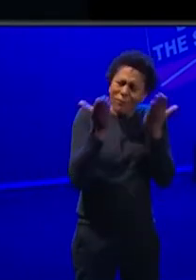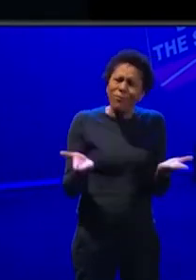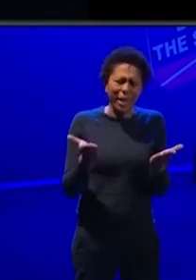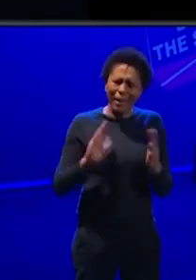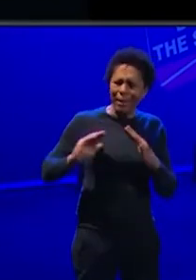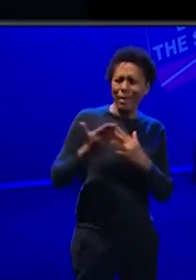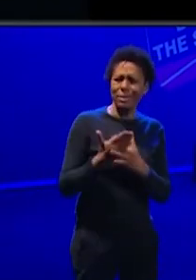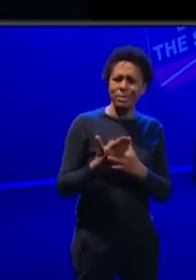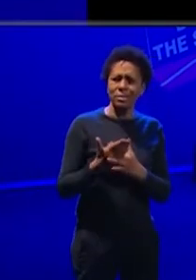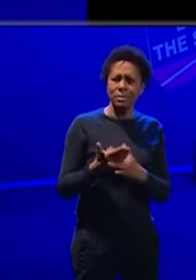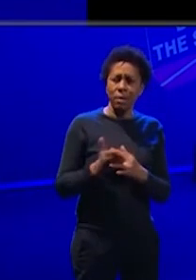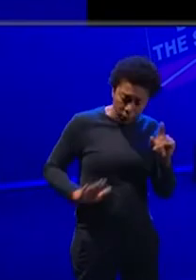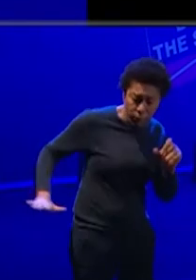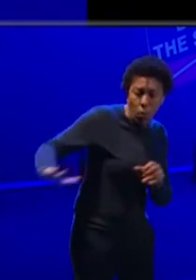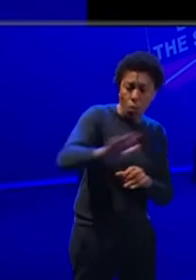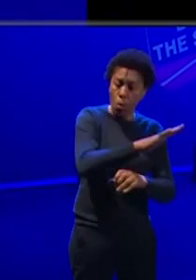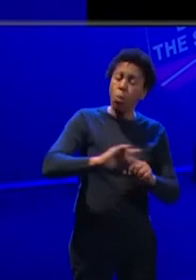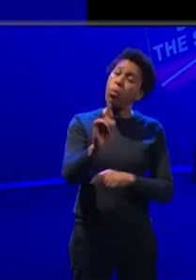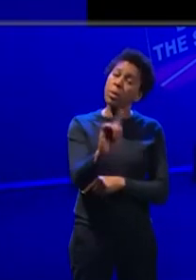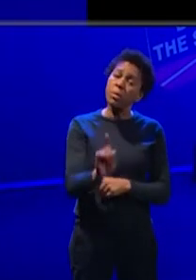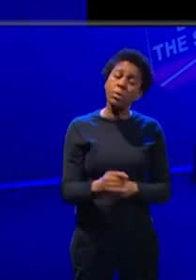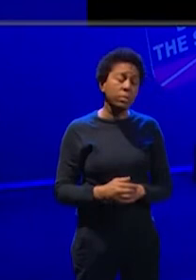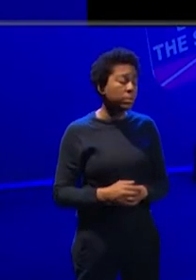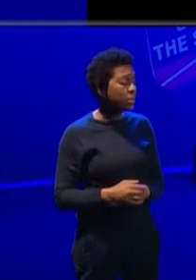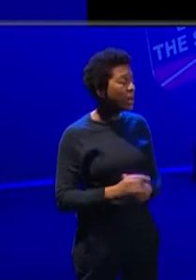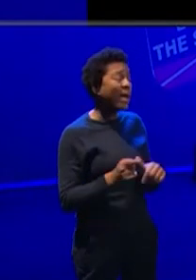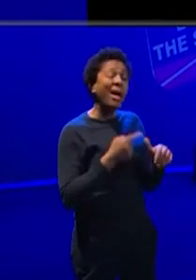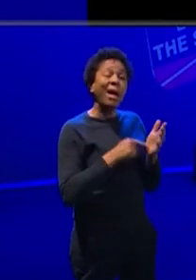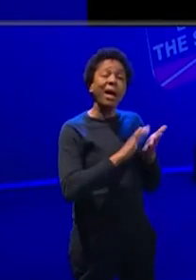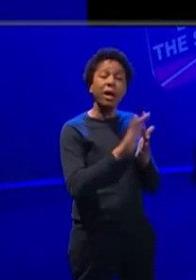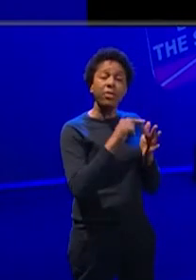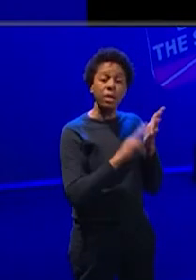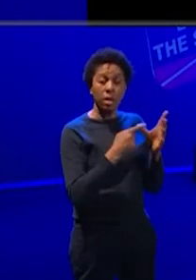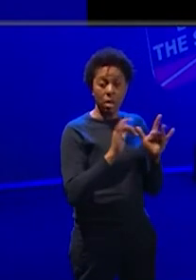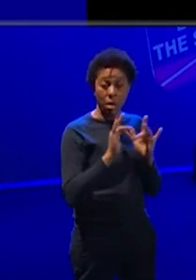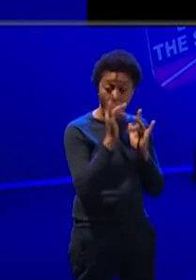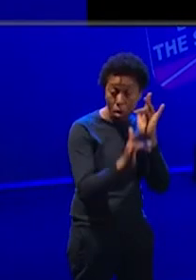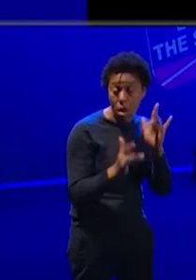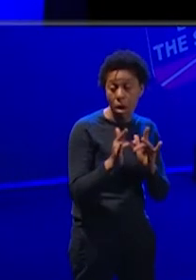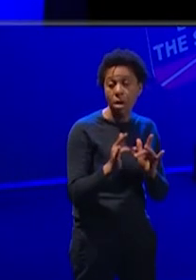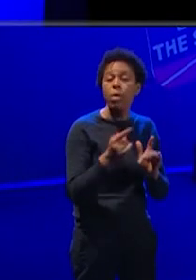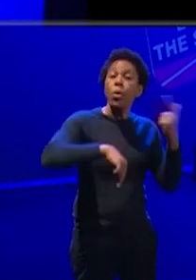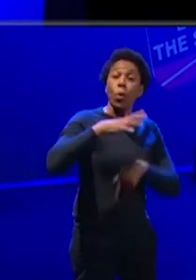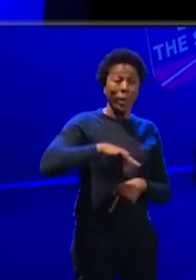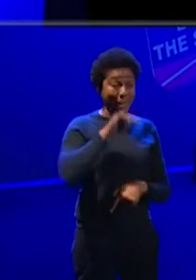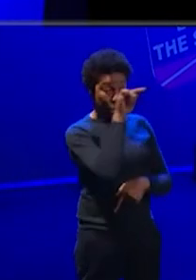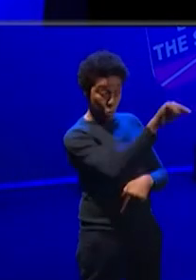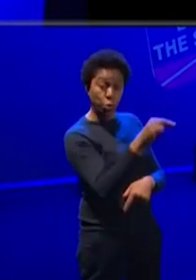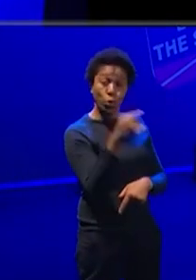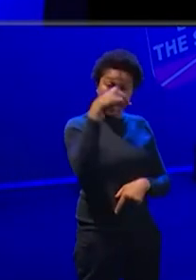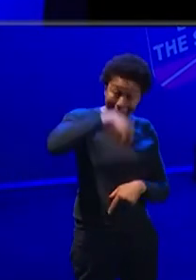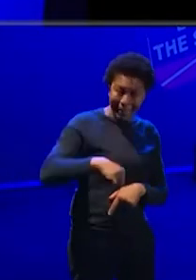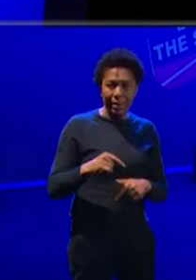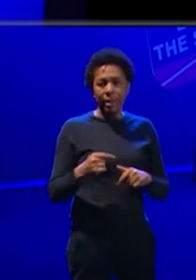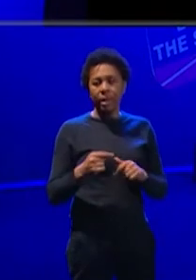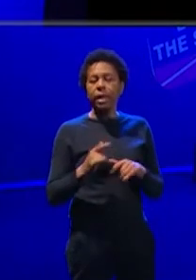backgrounds. Mm-hmm. Athena's final thought is, we need your voice in this industry. We need you in this industry. Mm. I'm sorry the